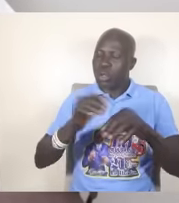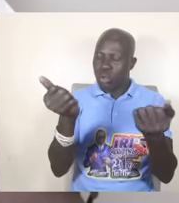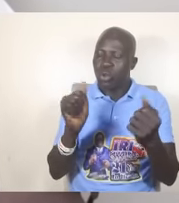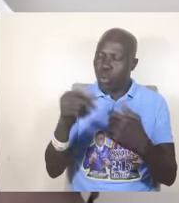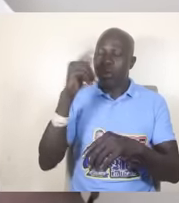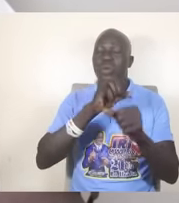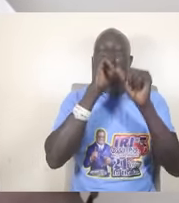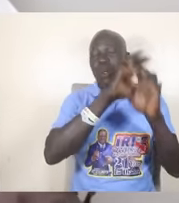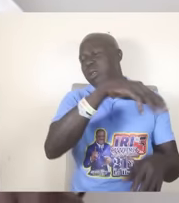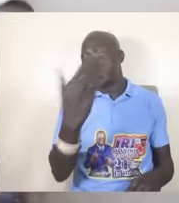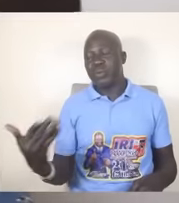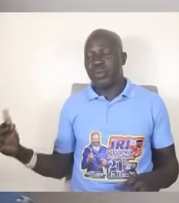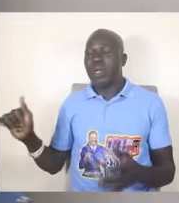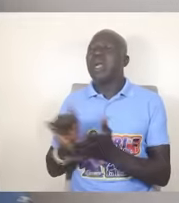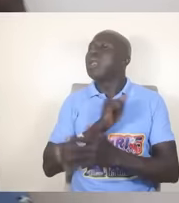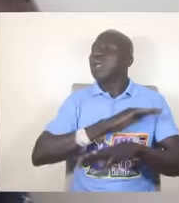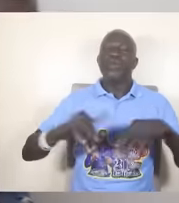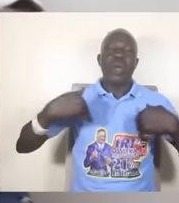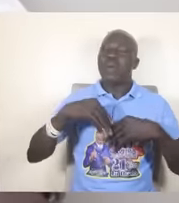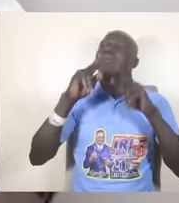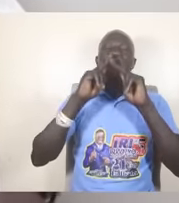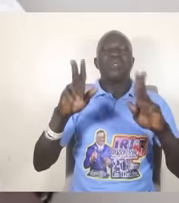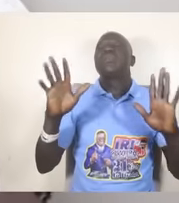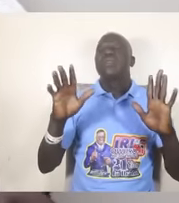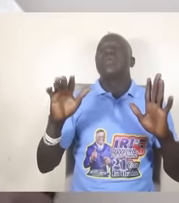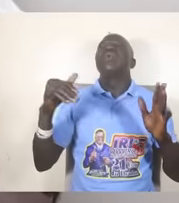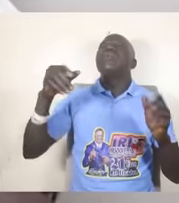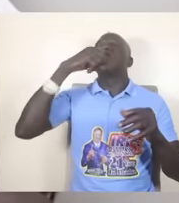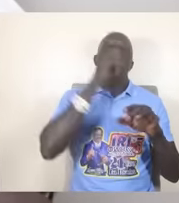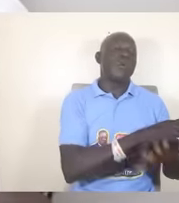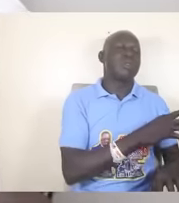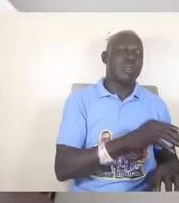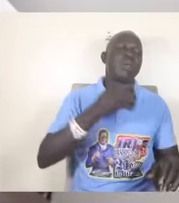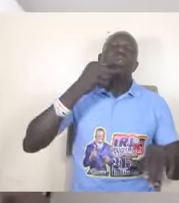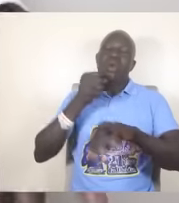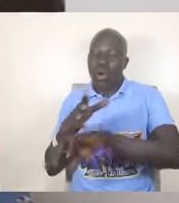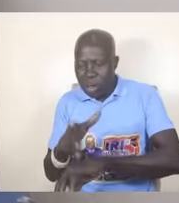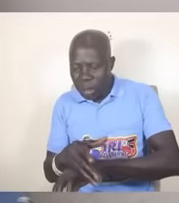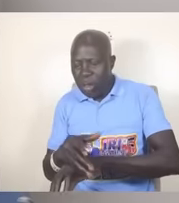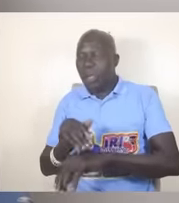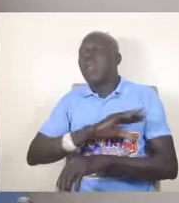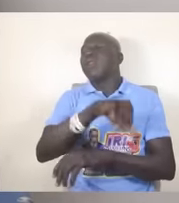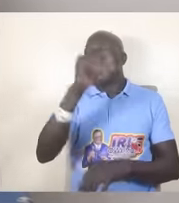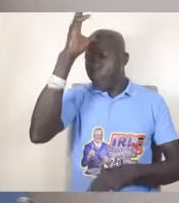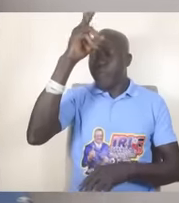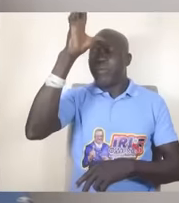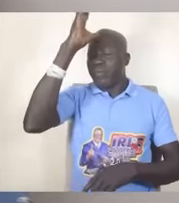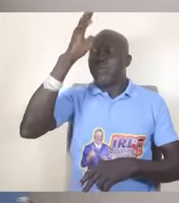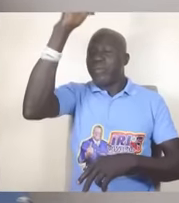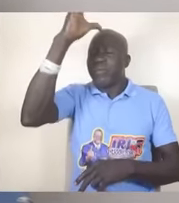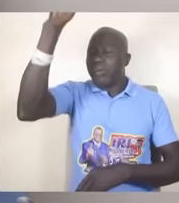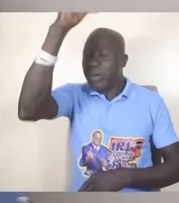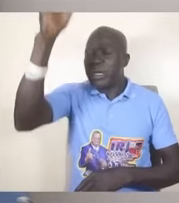want to pray something else for them. They don't have peace. A gunne. It's cast. It's cast. It's cast. I want bad bad. I want to show.